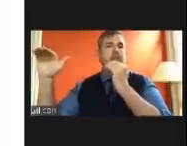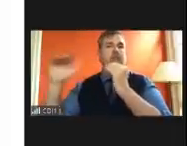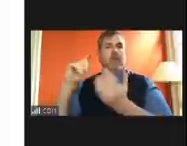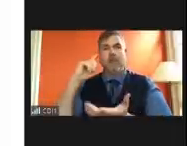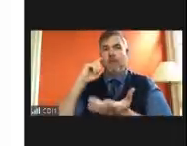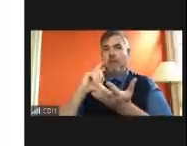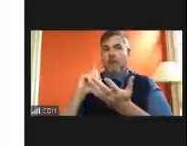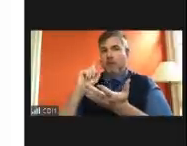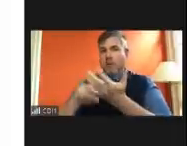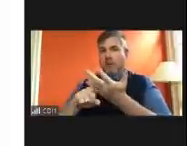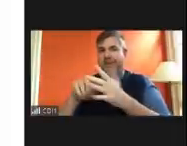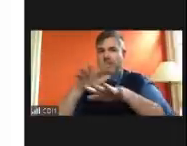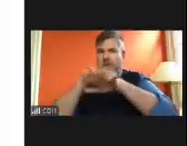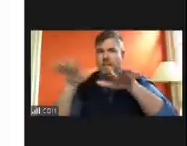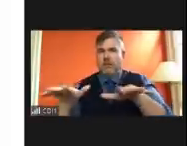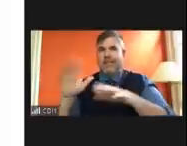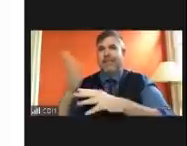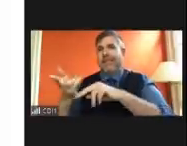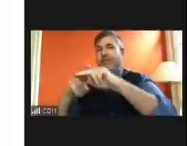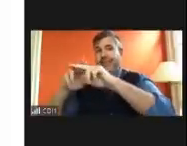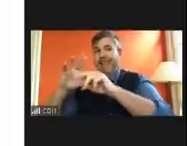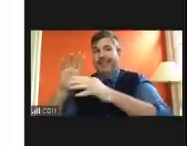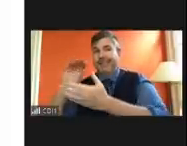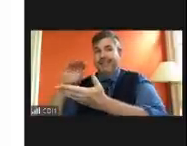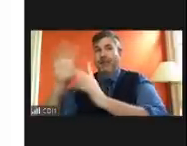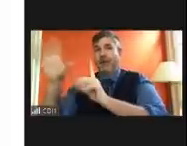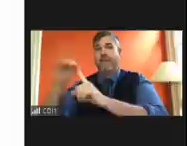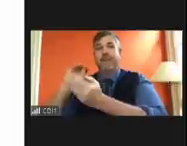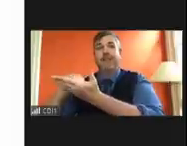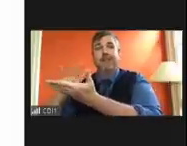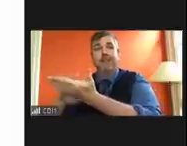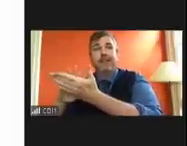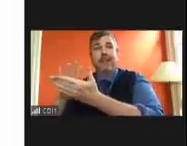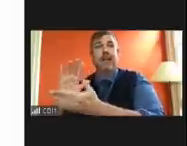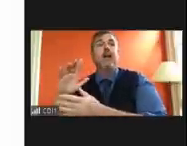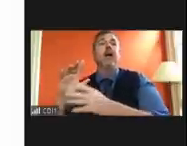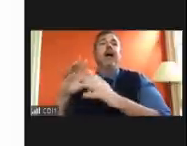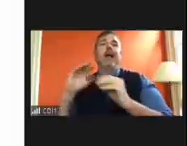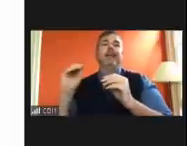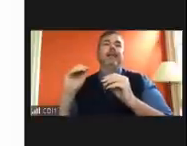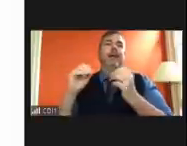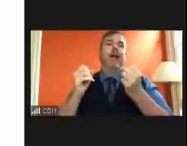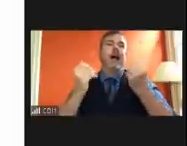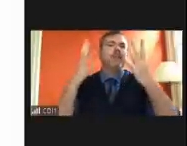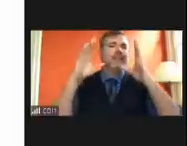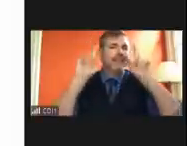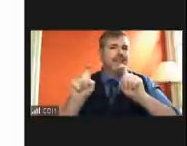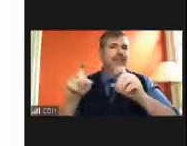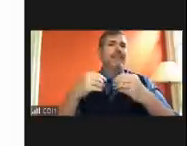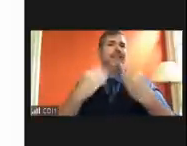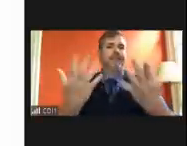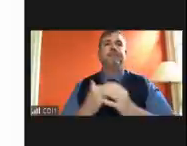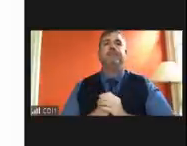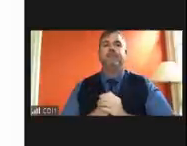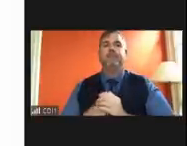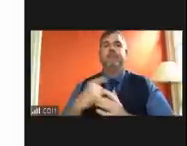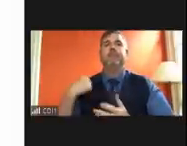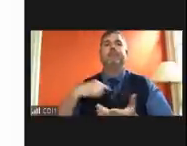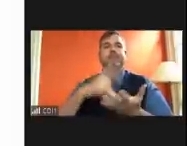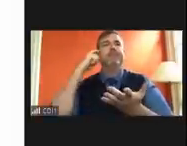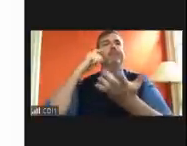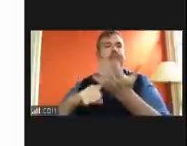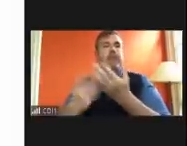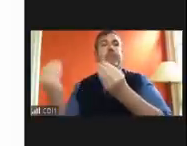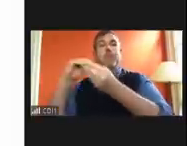just be related to more testing versus more transmission. And because we've seen an increase while we've seen more testing, we know that we're actually seeing more